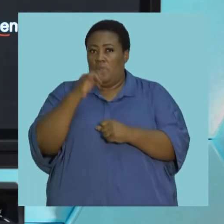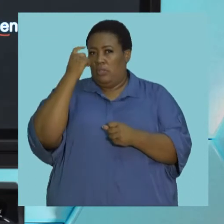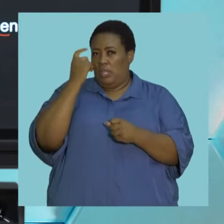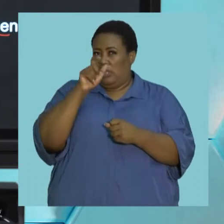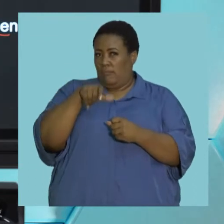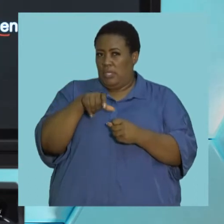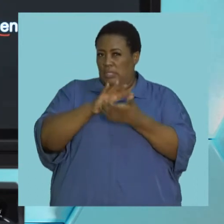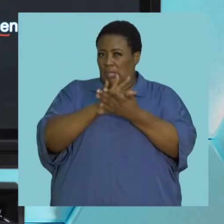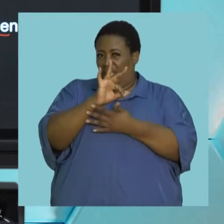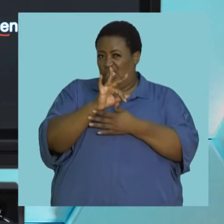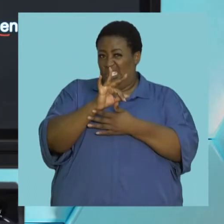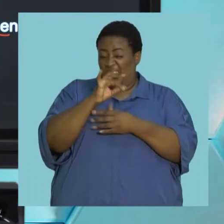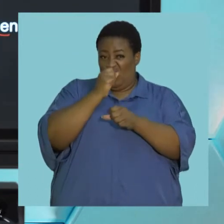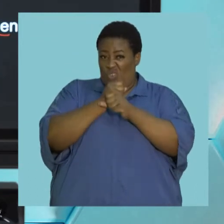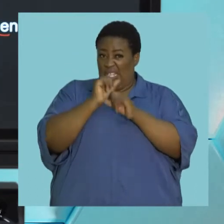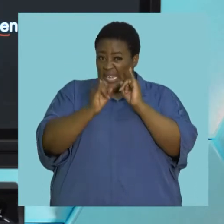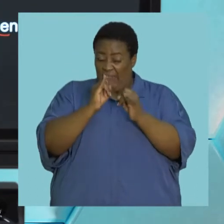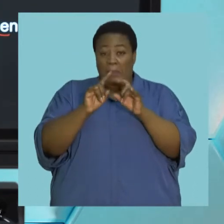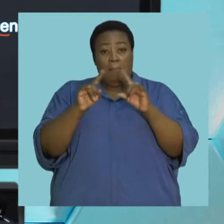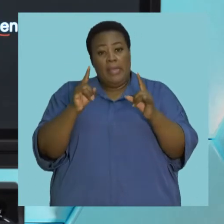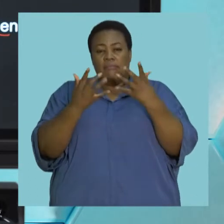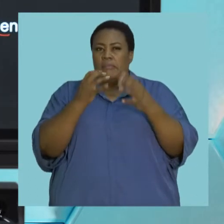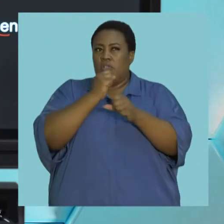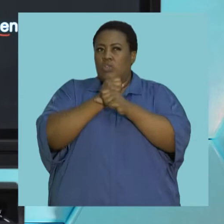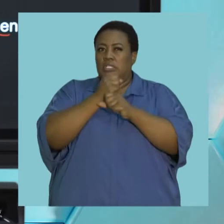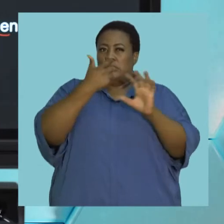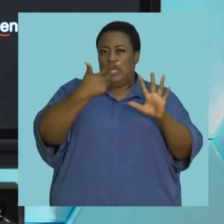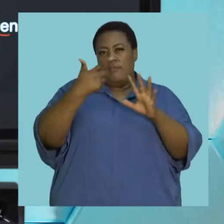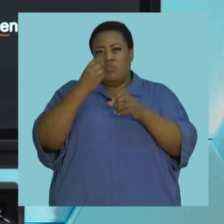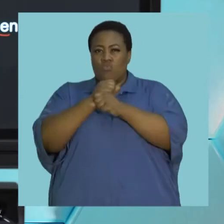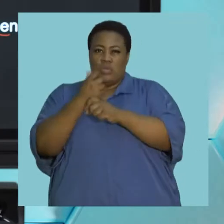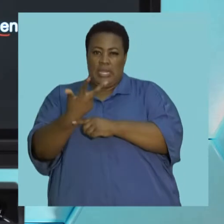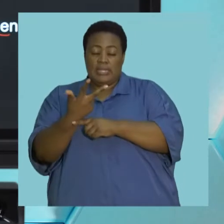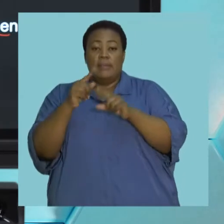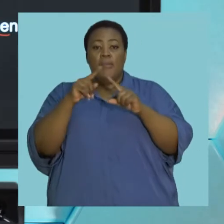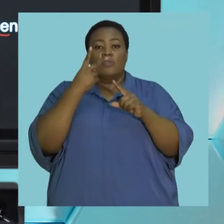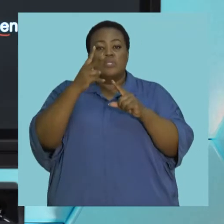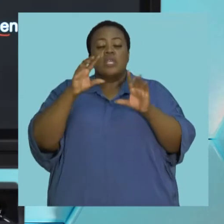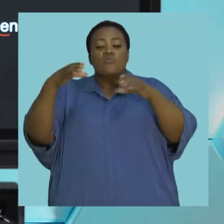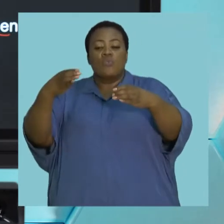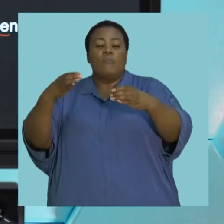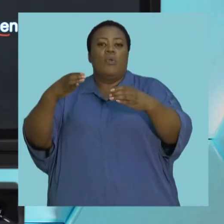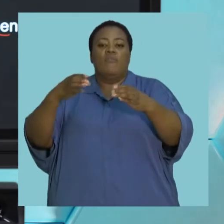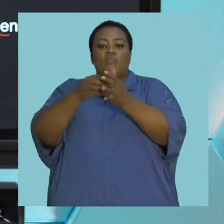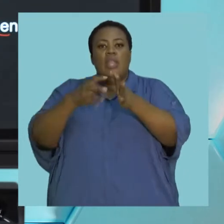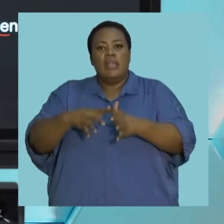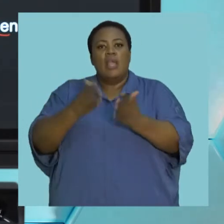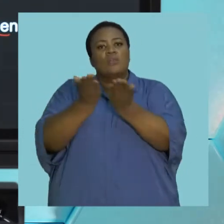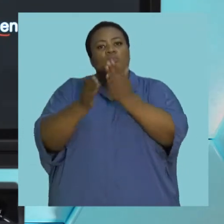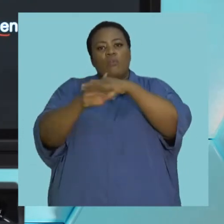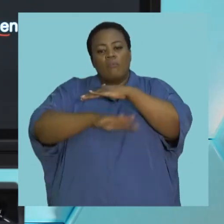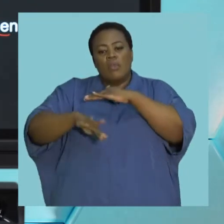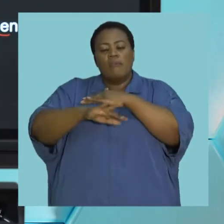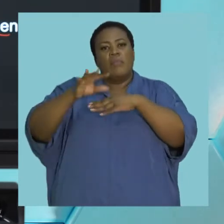think that someone is 13 or 14 in grade 11, but probably grade 7 or 8. So we're looking at a group of learners in primary school that